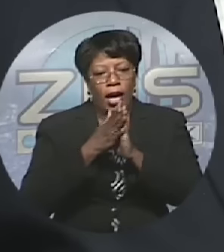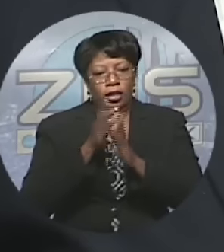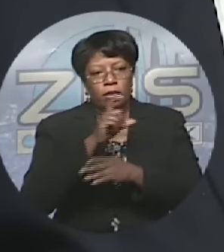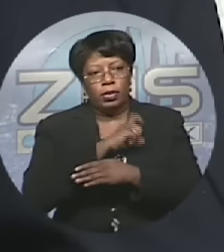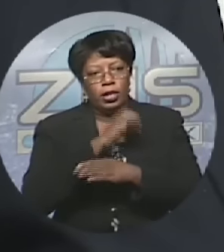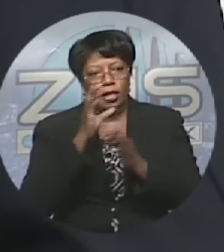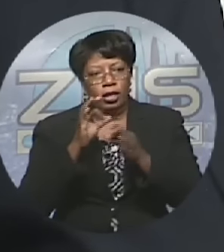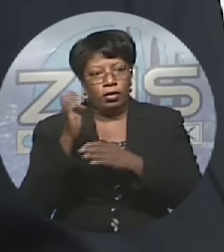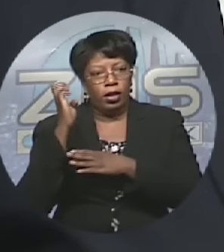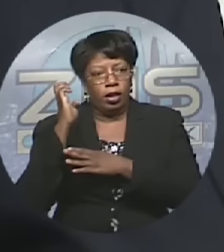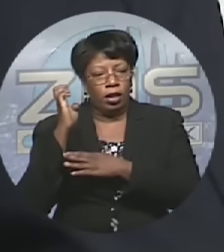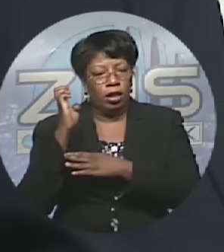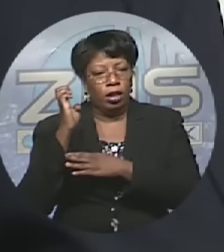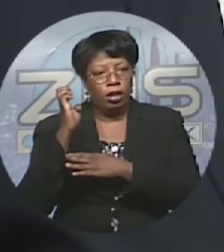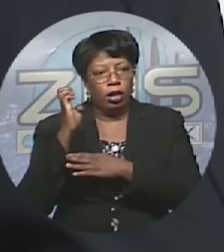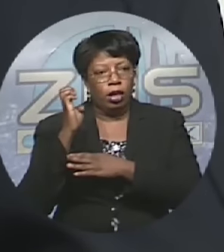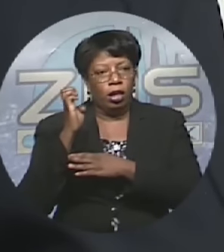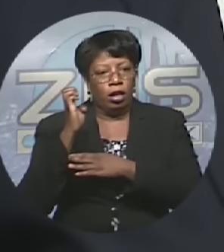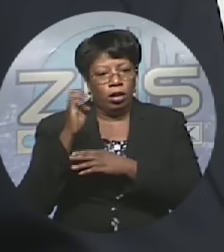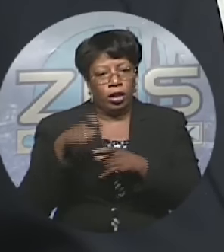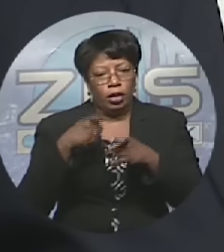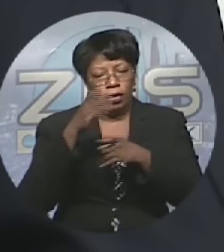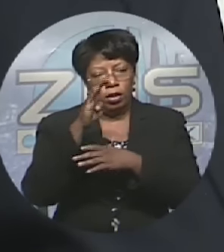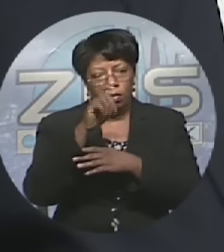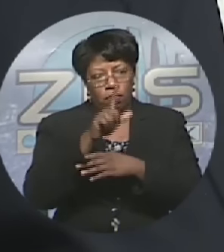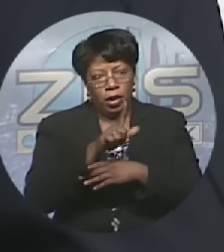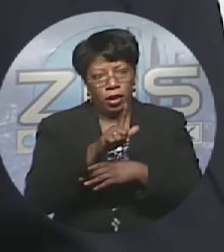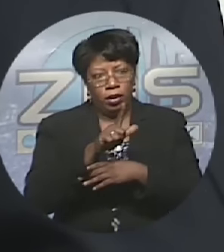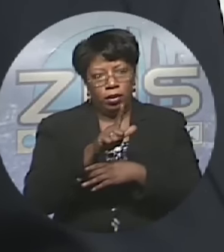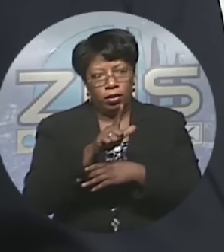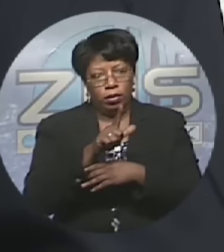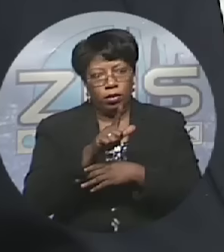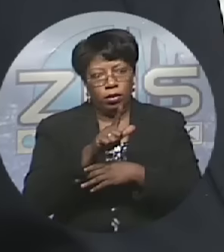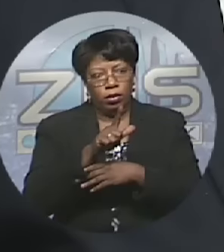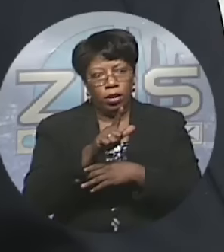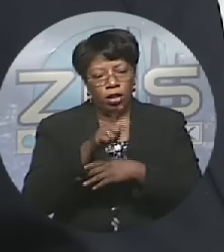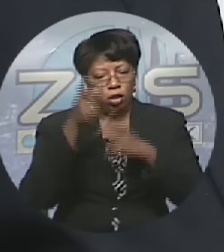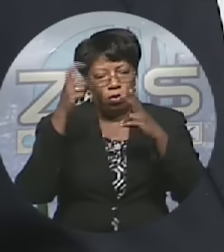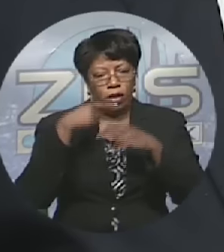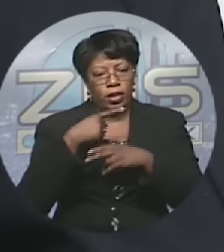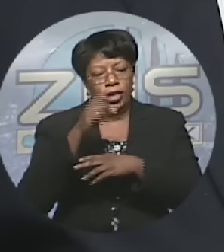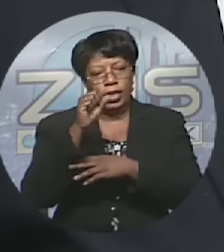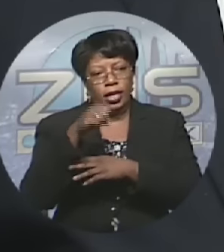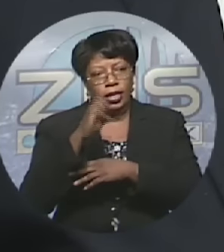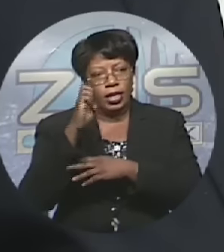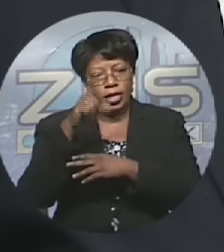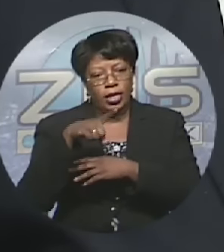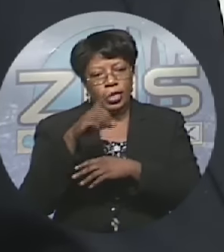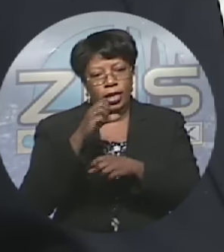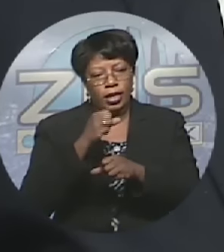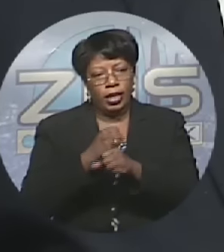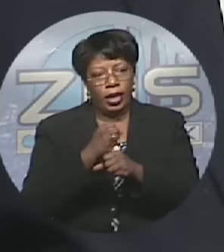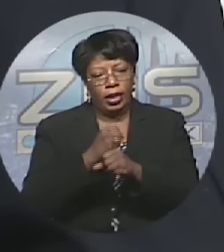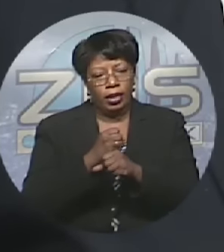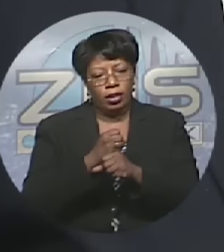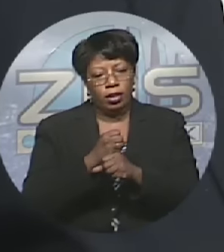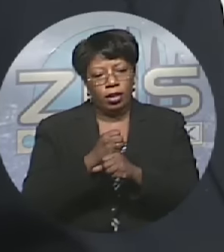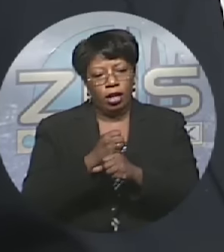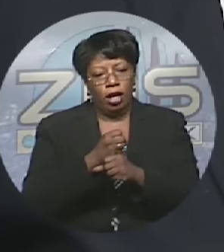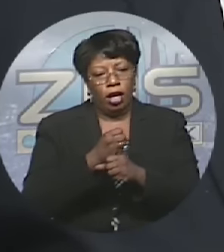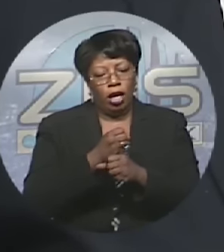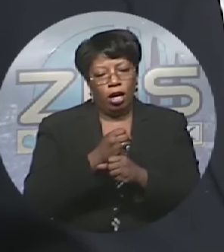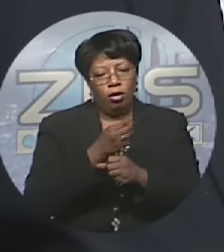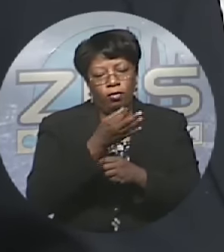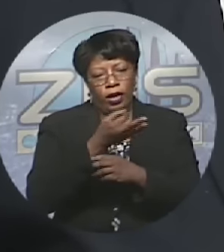officer if he should be permitted bail, and he replied yes, because he needs to get his affairs in order at home, make a